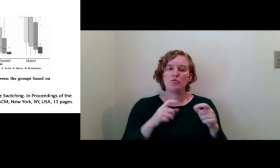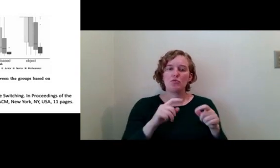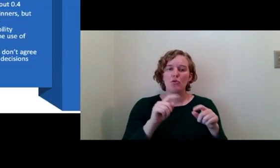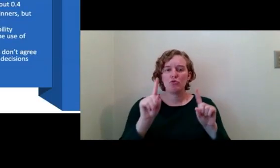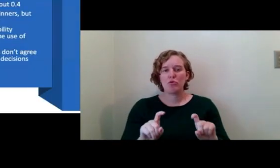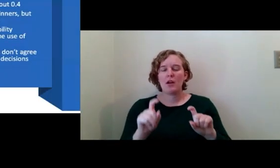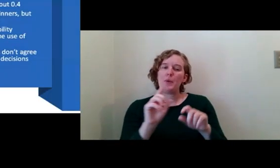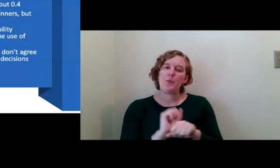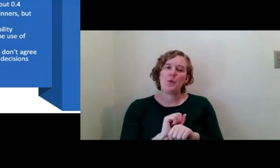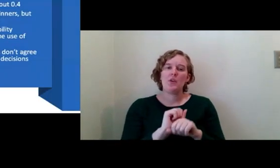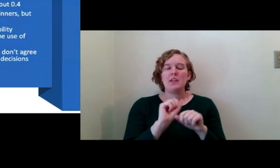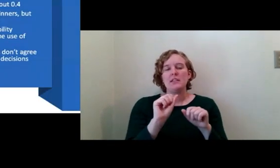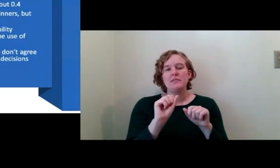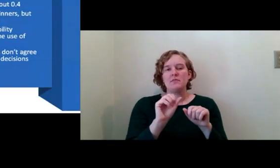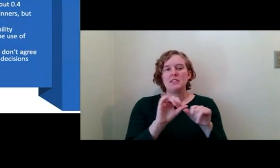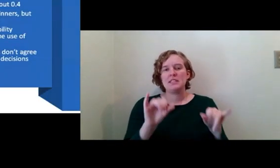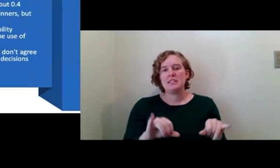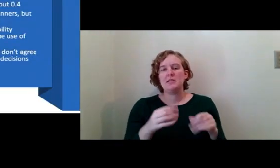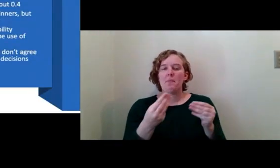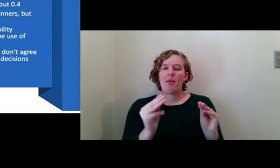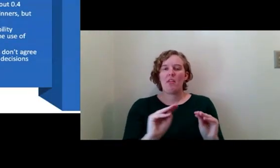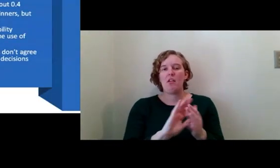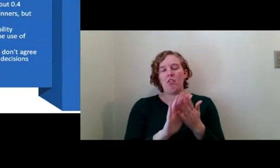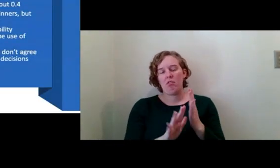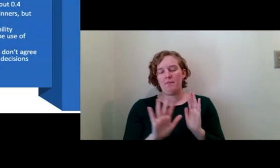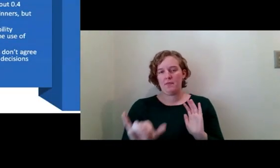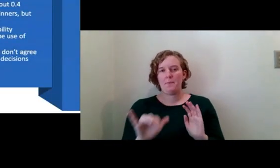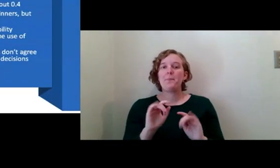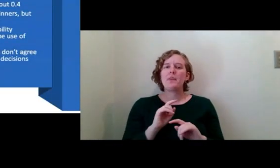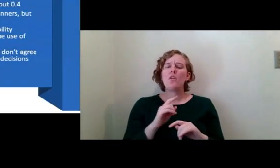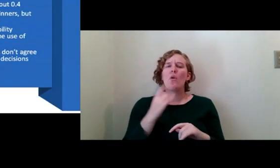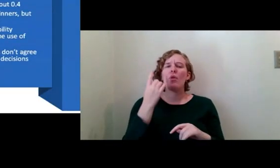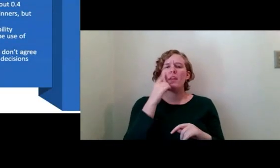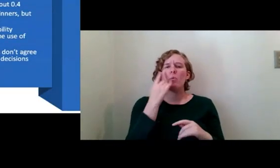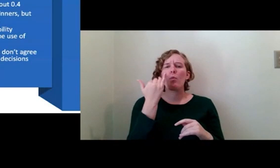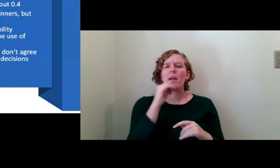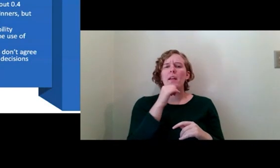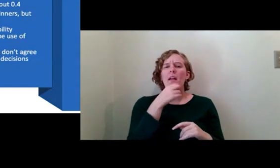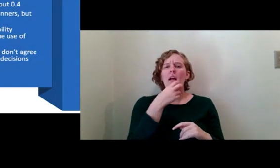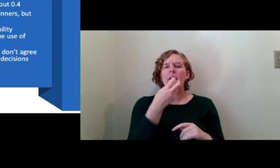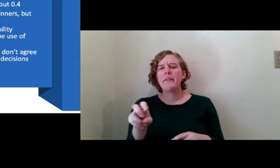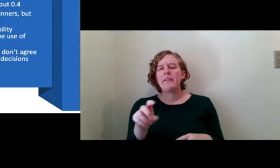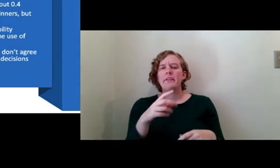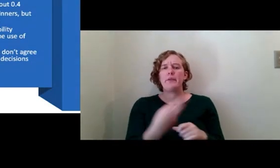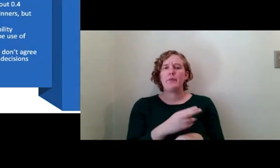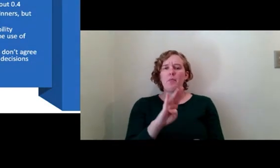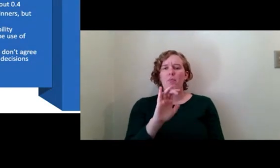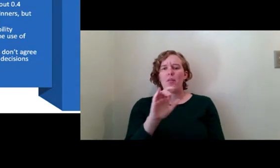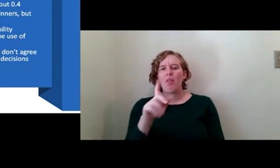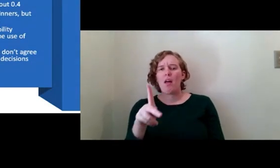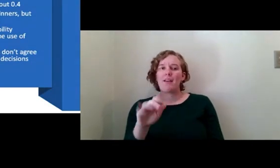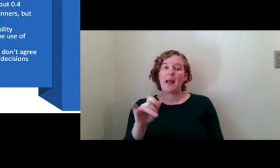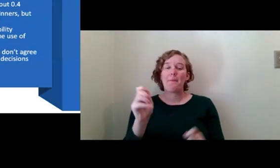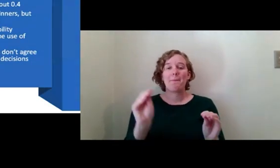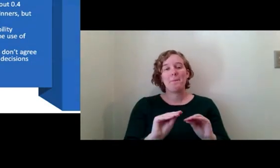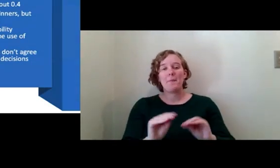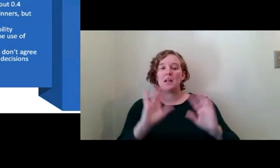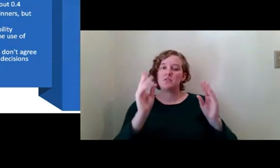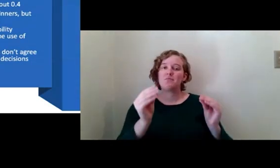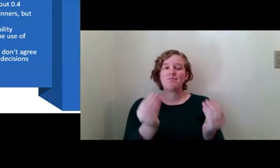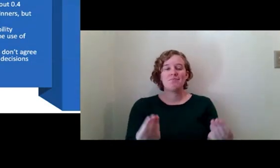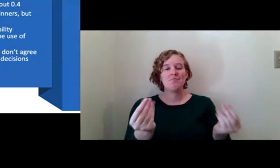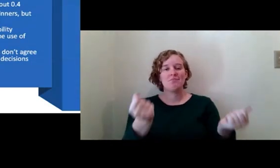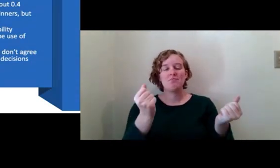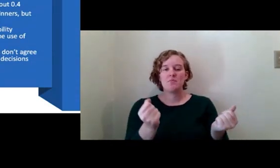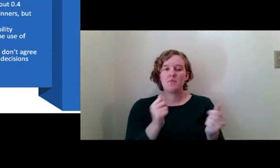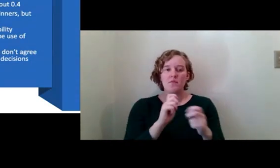methodology and stuff like that. Now you might think too, well, why don't we just switch to blocks? That'll fix it all. It's a magic wand, right? Well, it turns out the studies